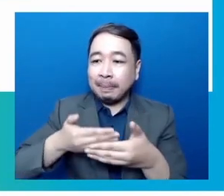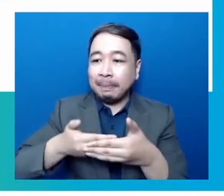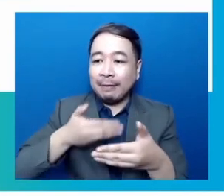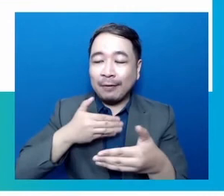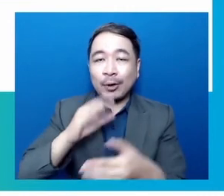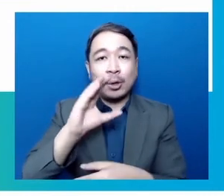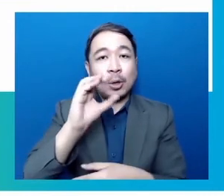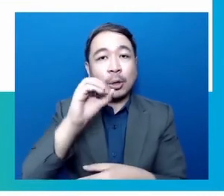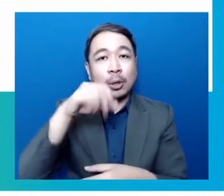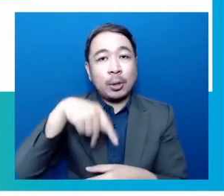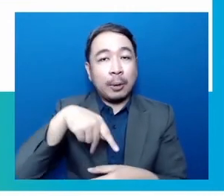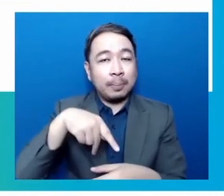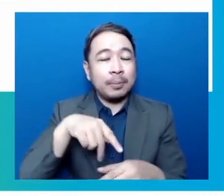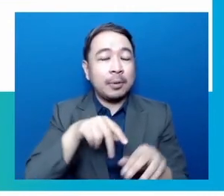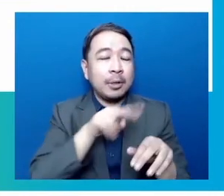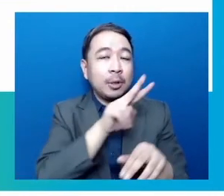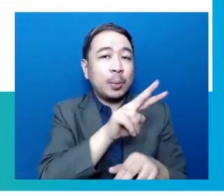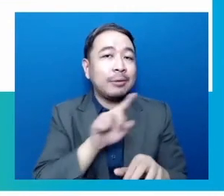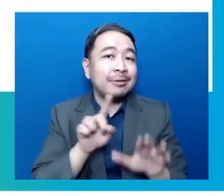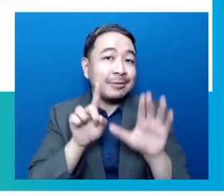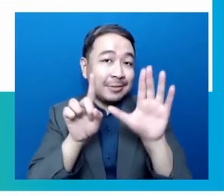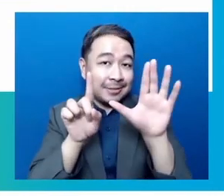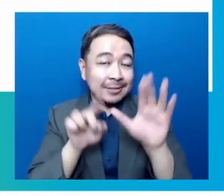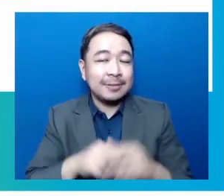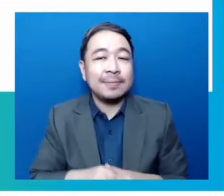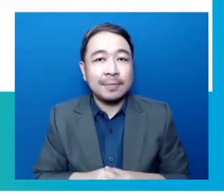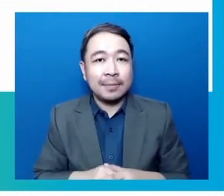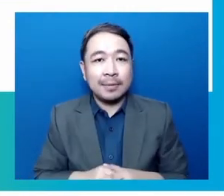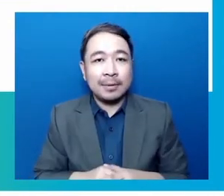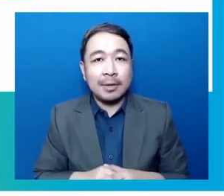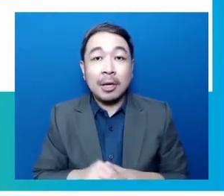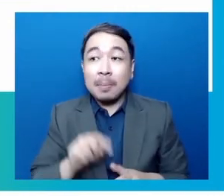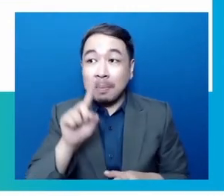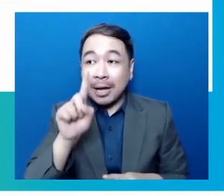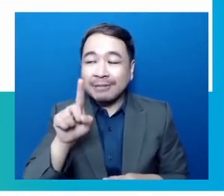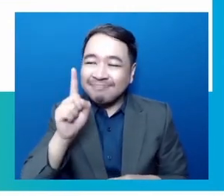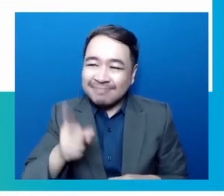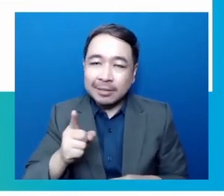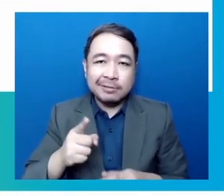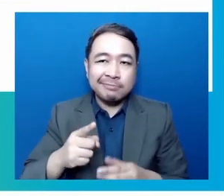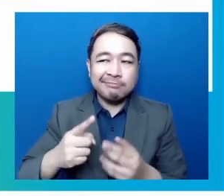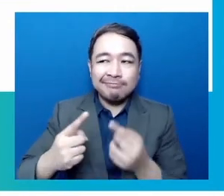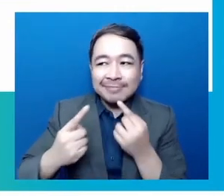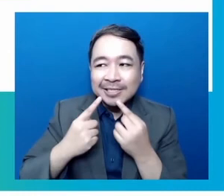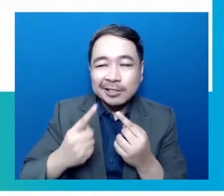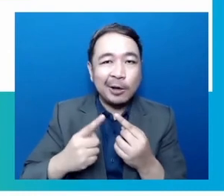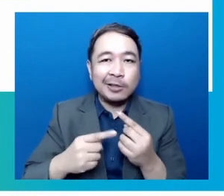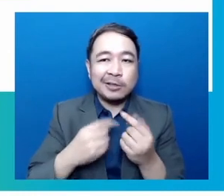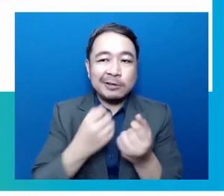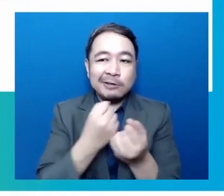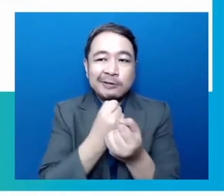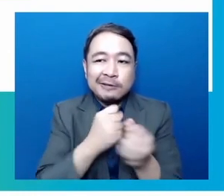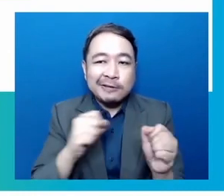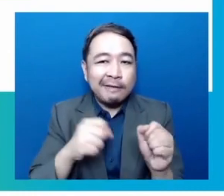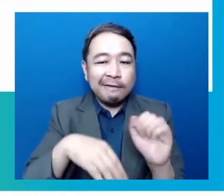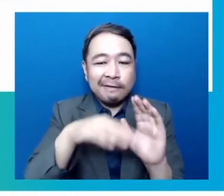also need to talk about the safeguards. We need to talk about circular economy and different